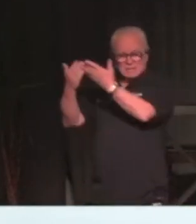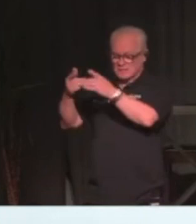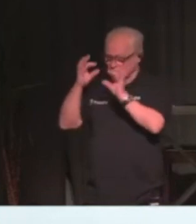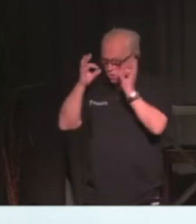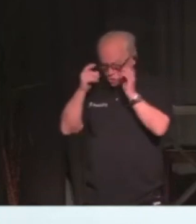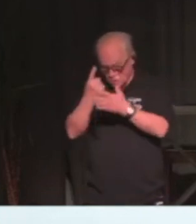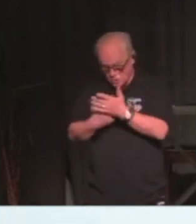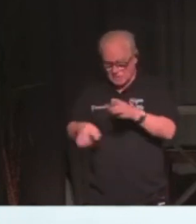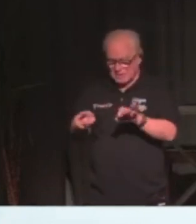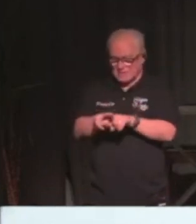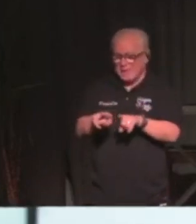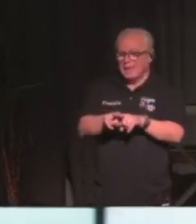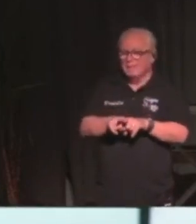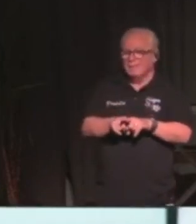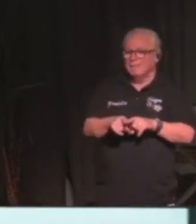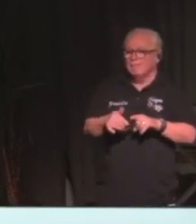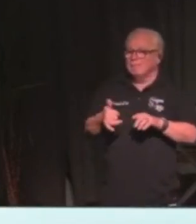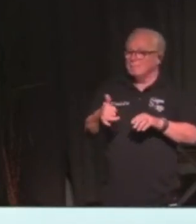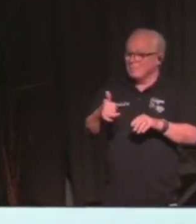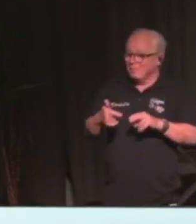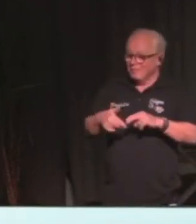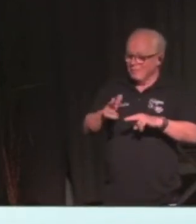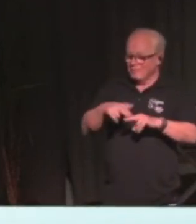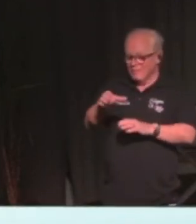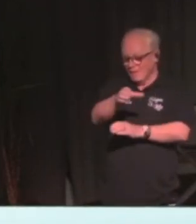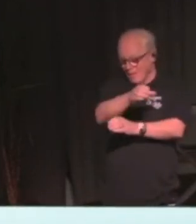And perhaps if you'd have stepped in for me,